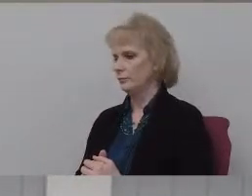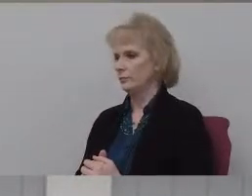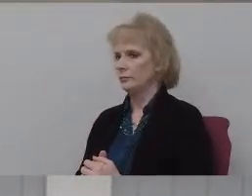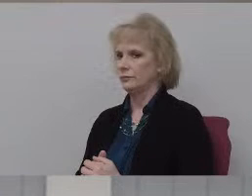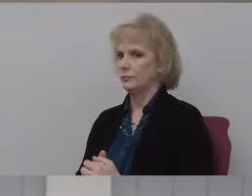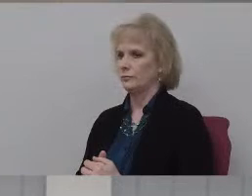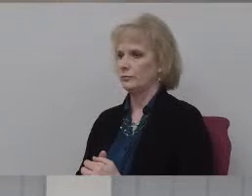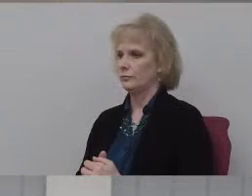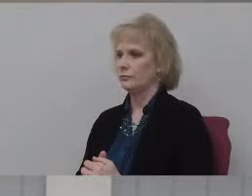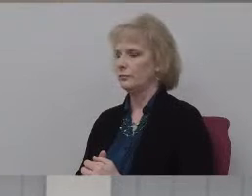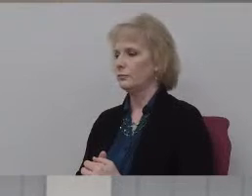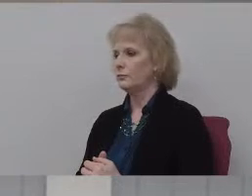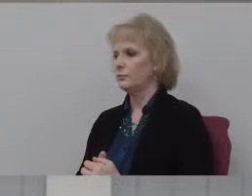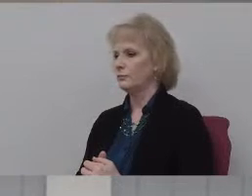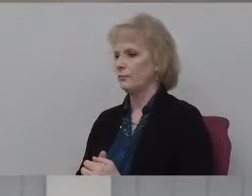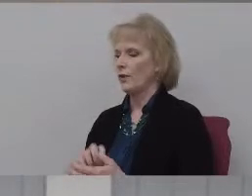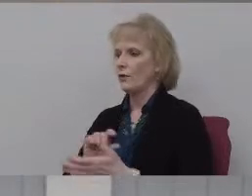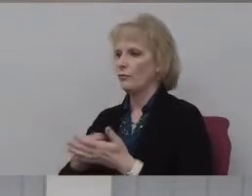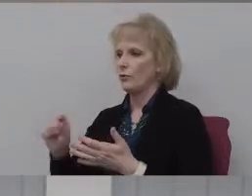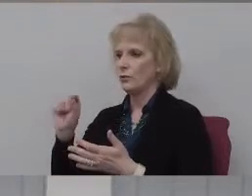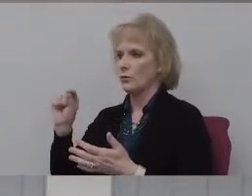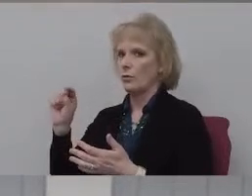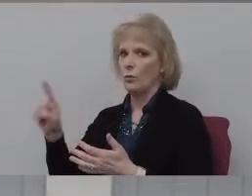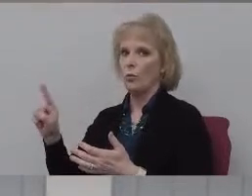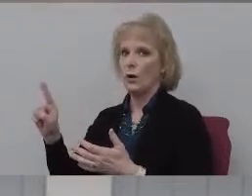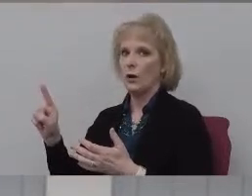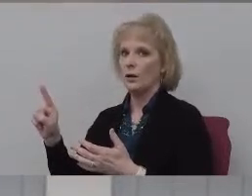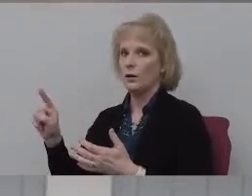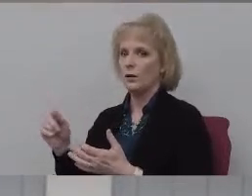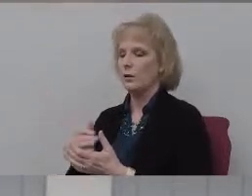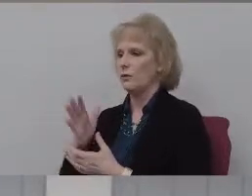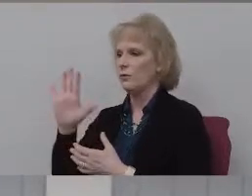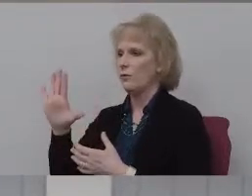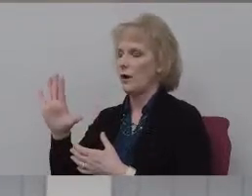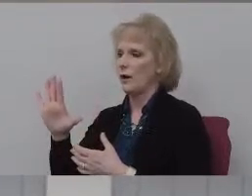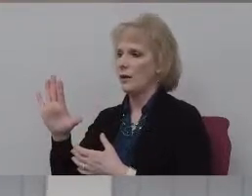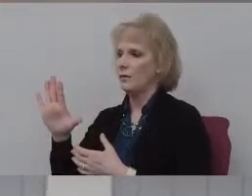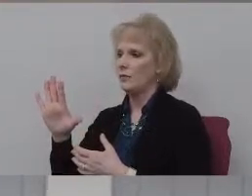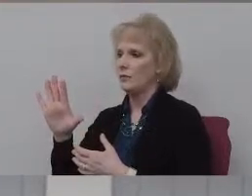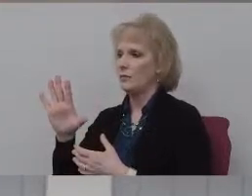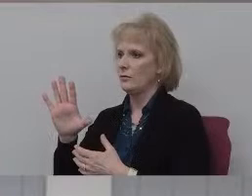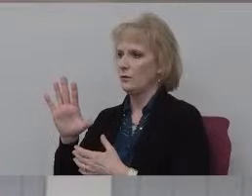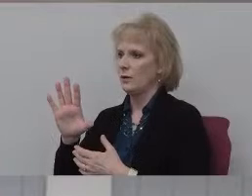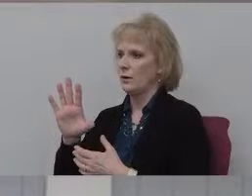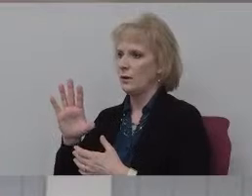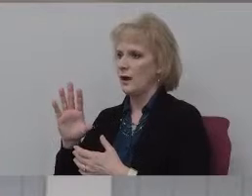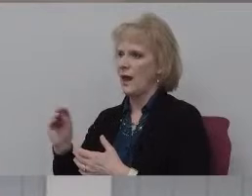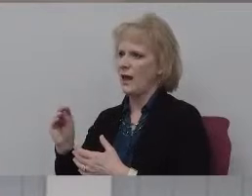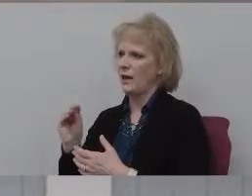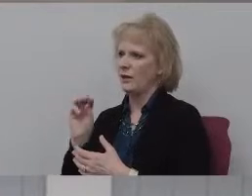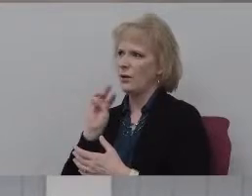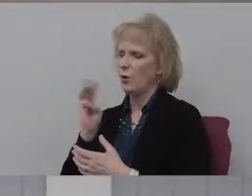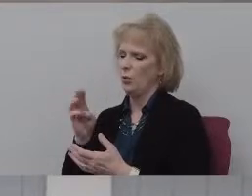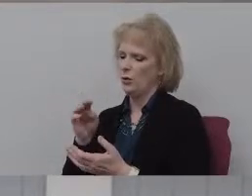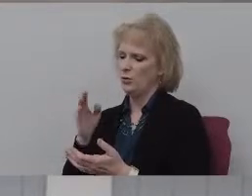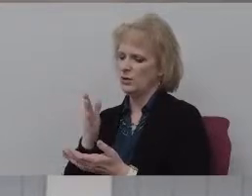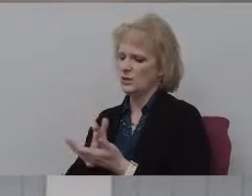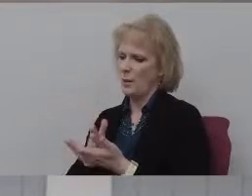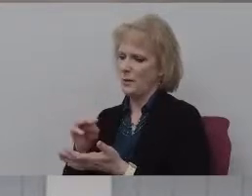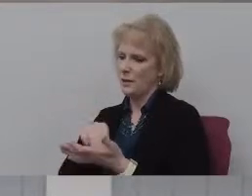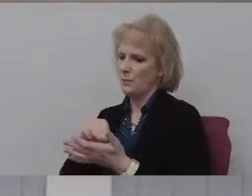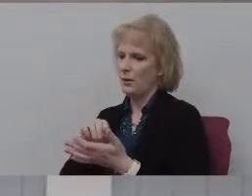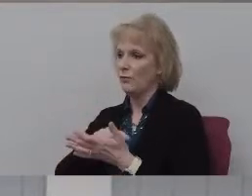2 Samuel chapter number 7. I want to read verses 1 through 5. I'm really going to stop kind of in the middle of number